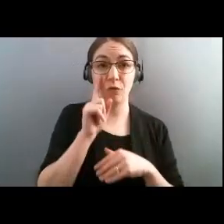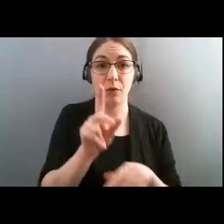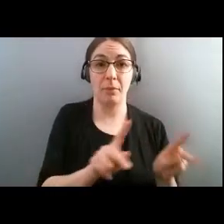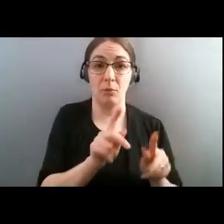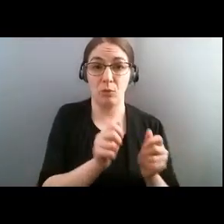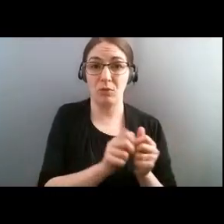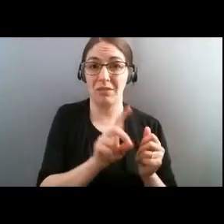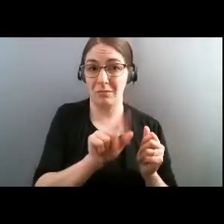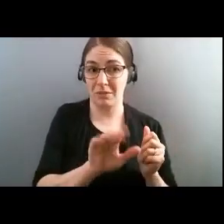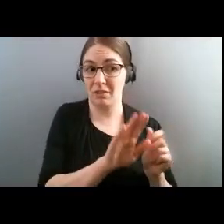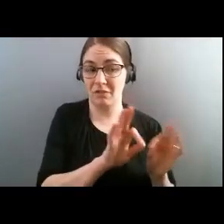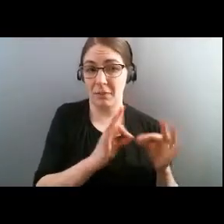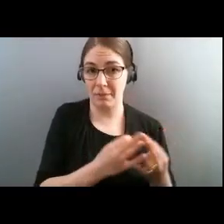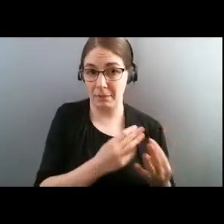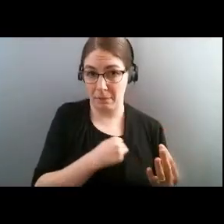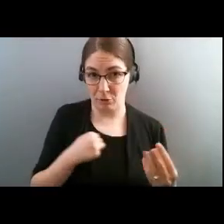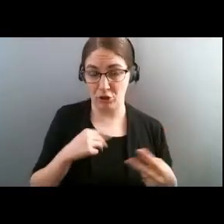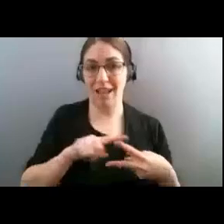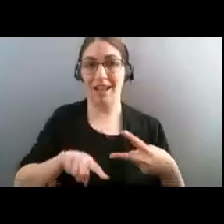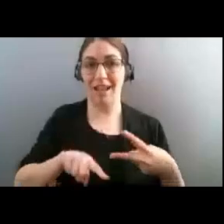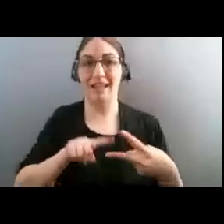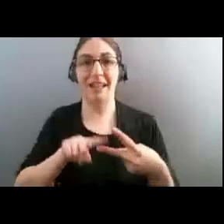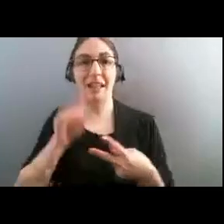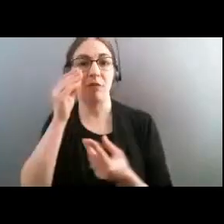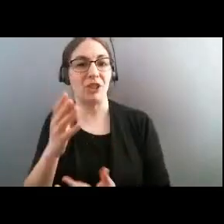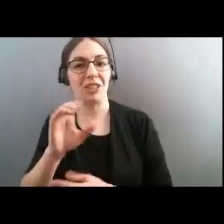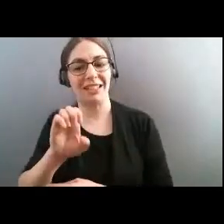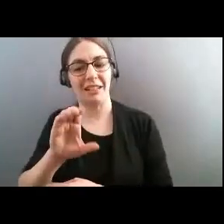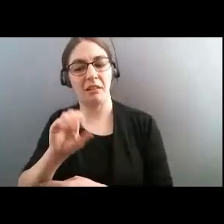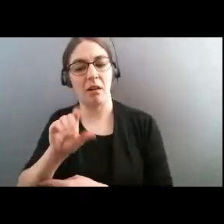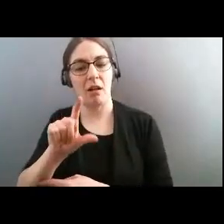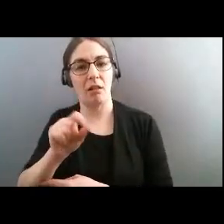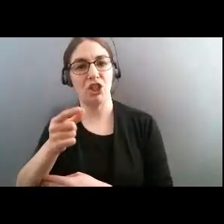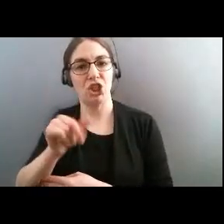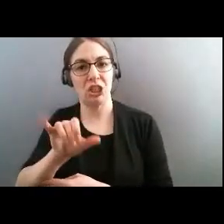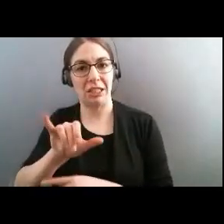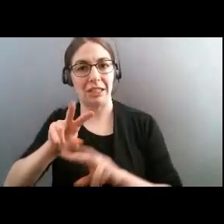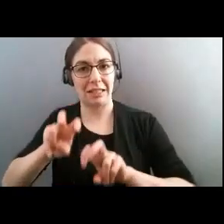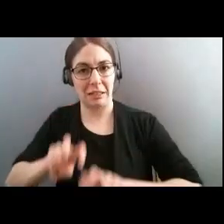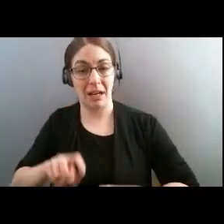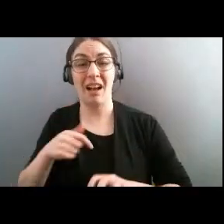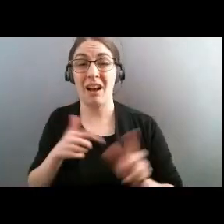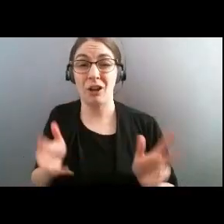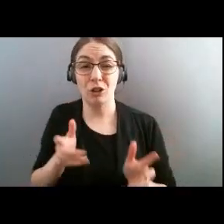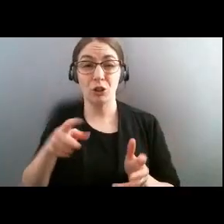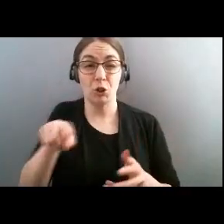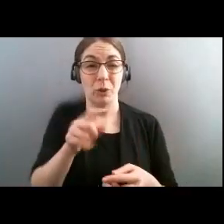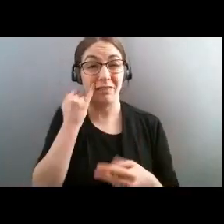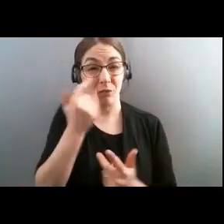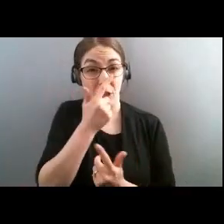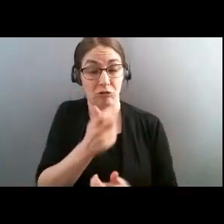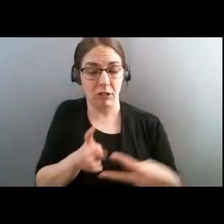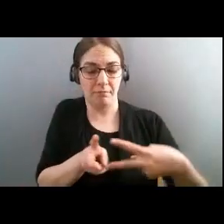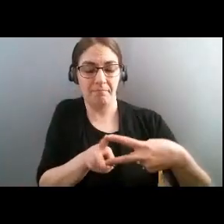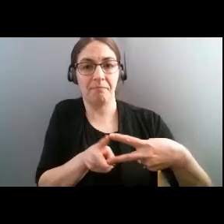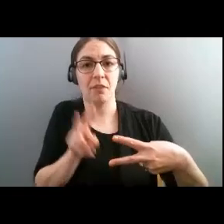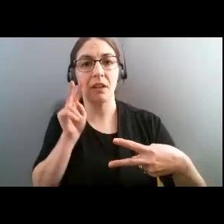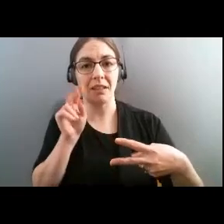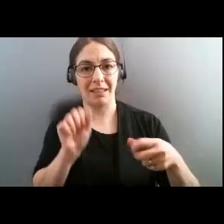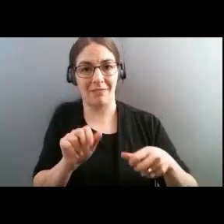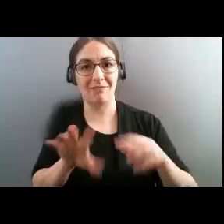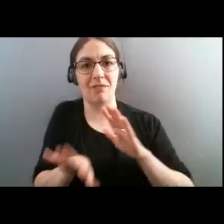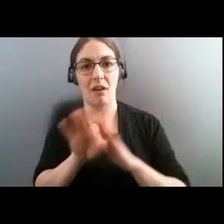members, and our information ecology assessment. I encourage you to look at our website. Those assessments were developed with